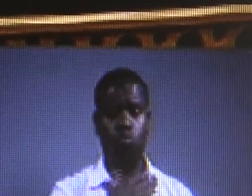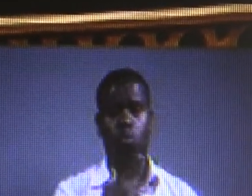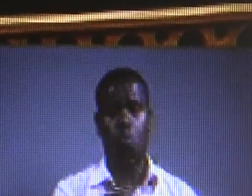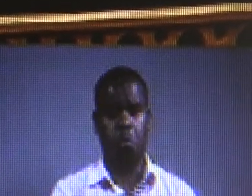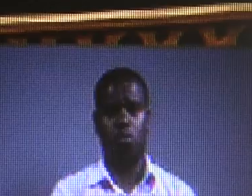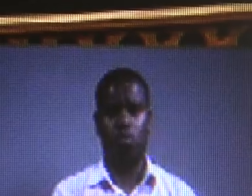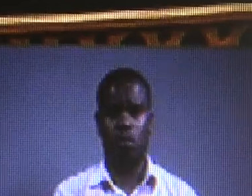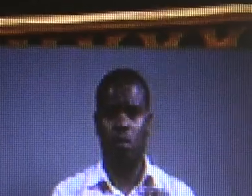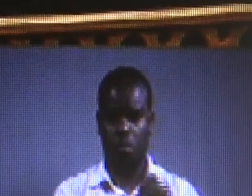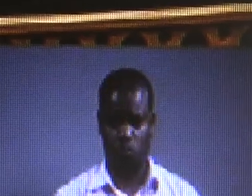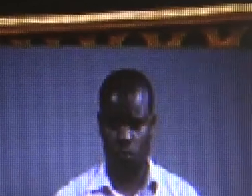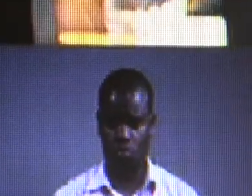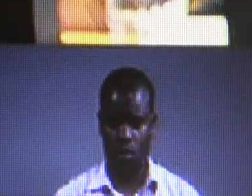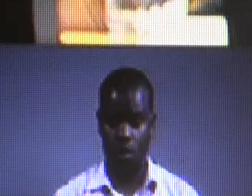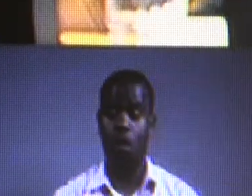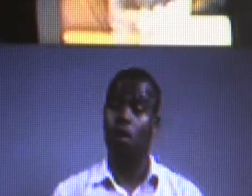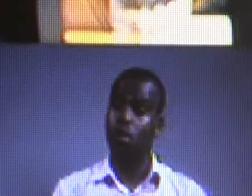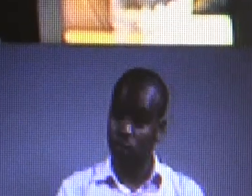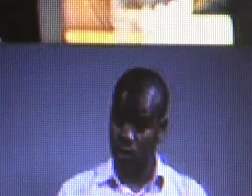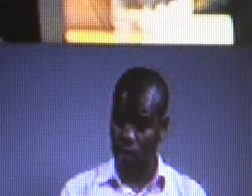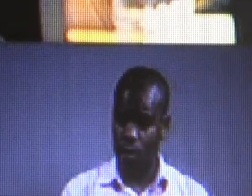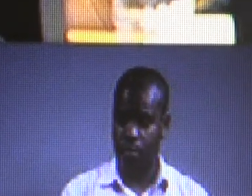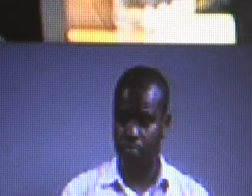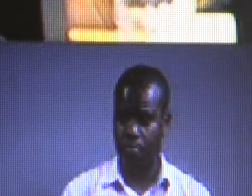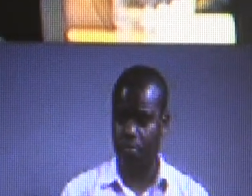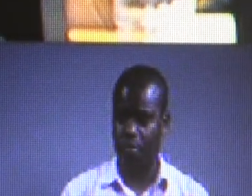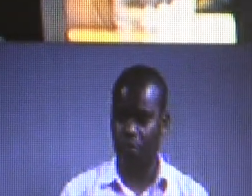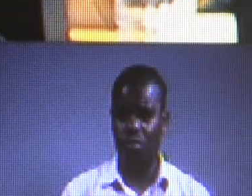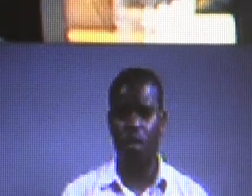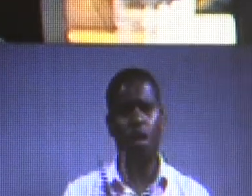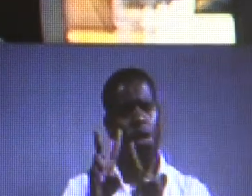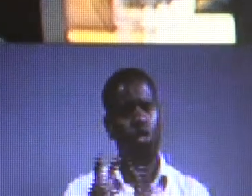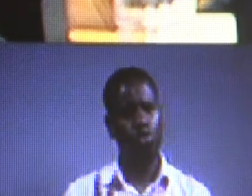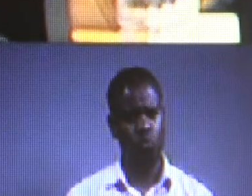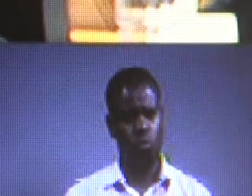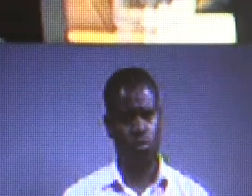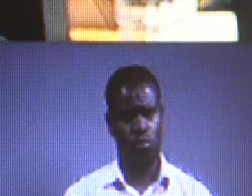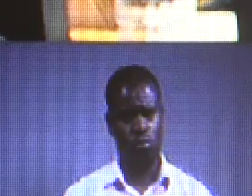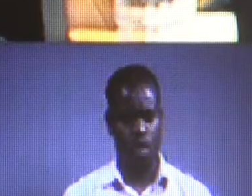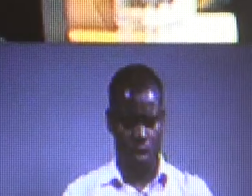yes, we need to turn the page. The pandemic of cancer does have a connection